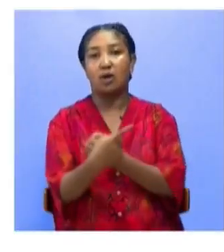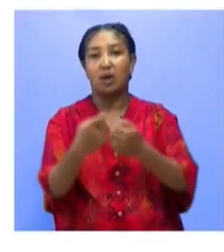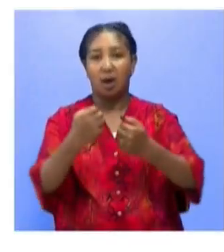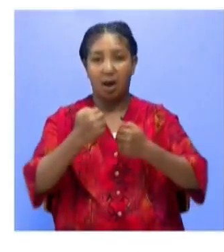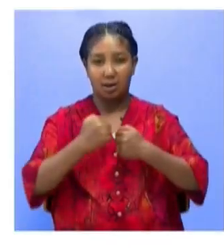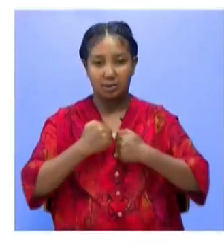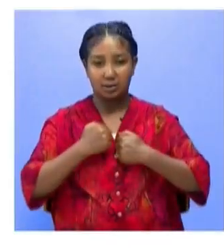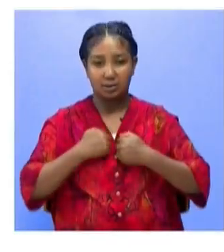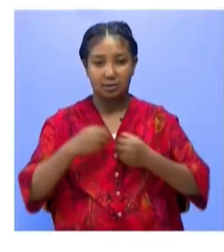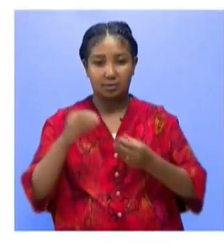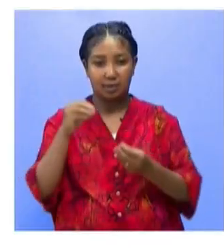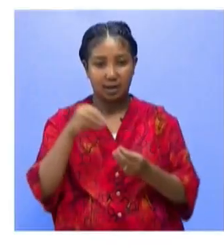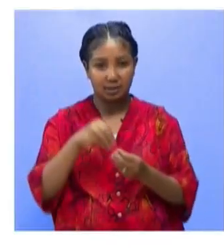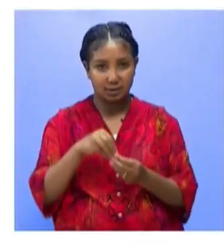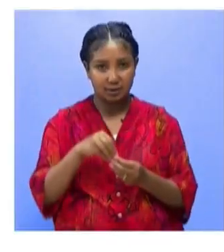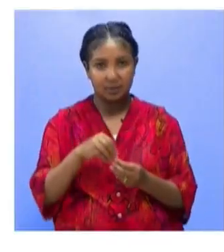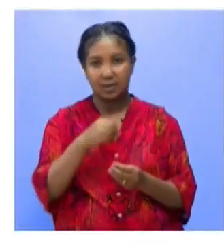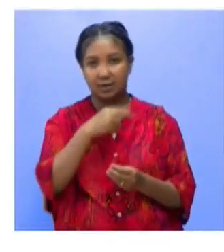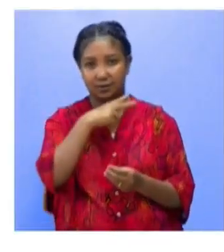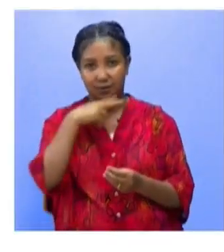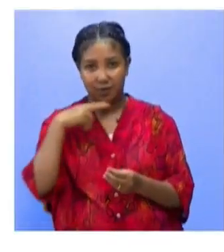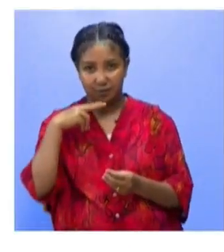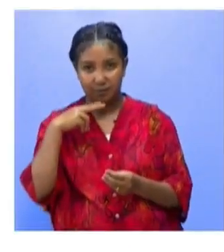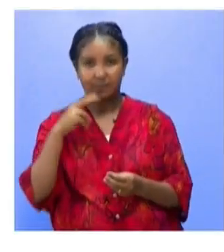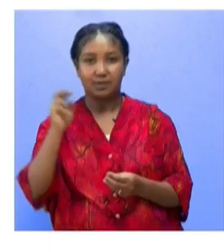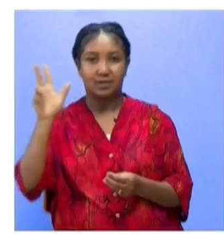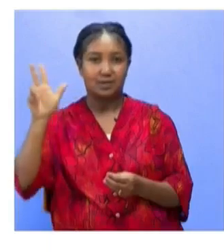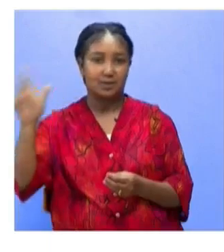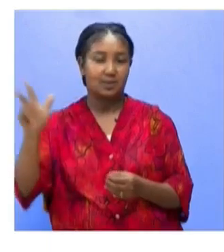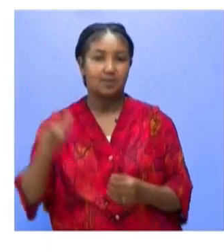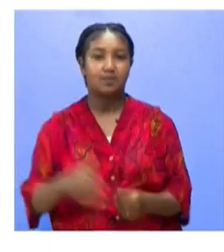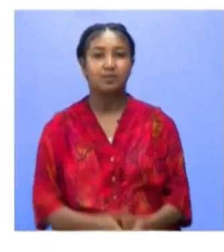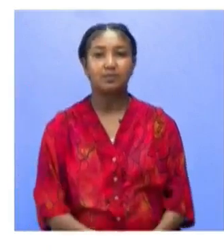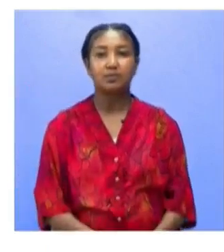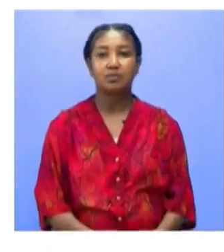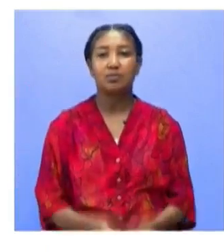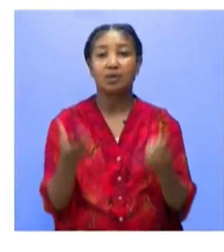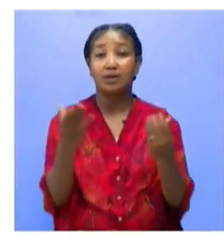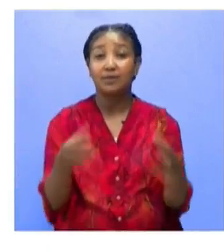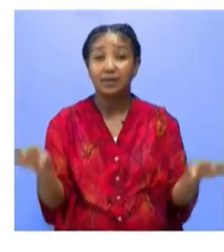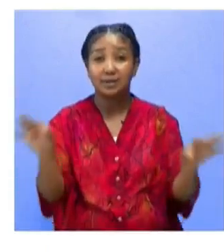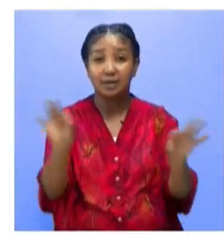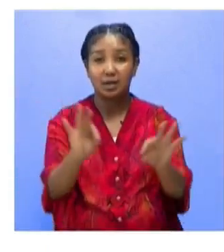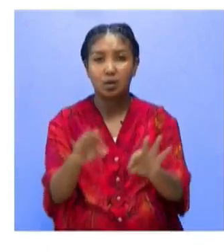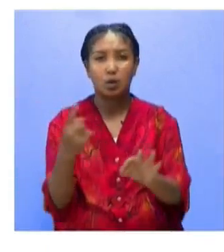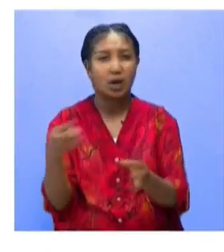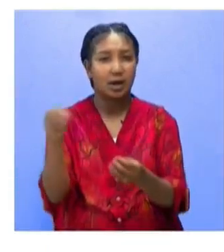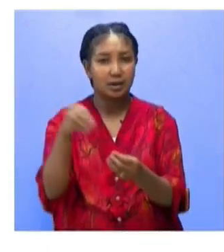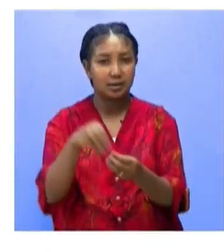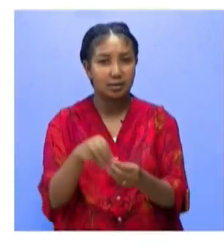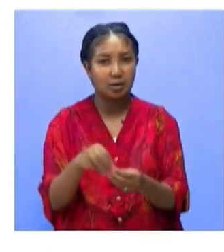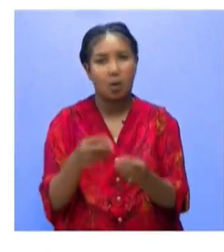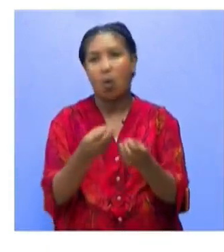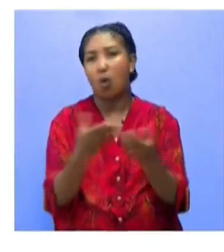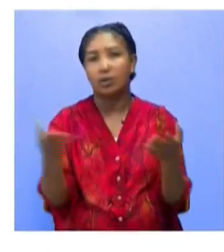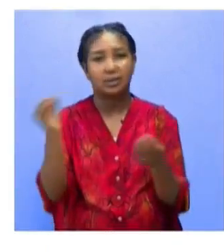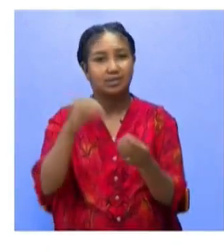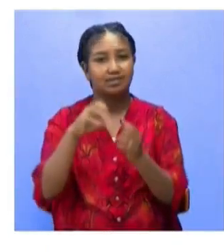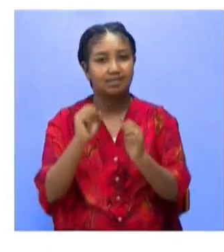plus verb 3. If necessary, we can add what? Object.